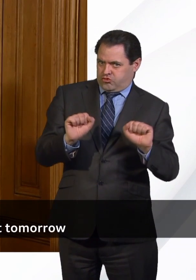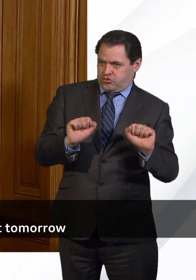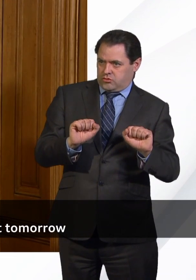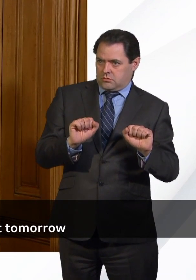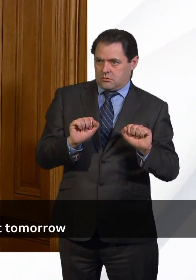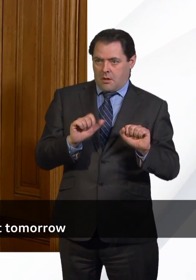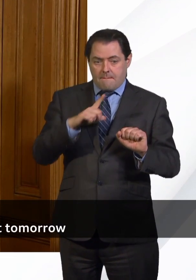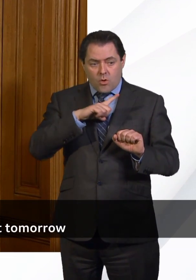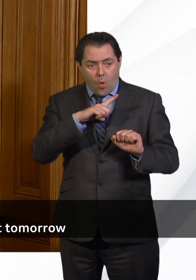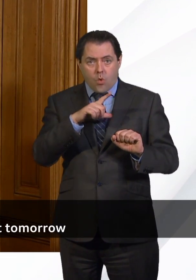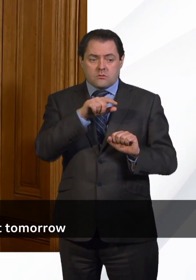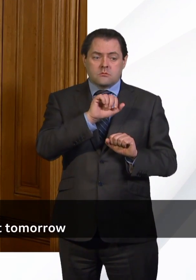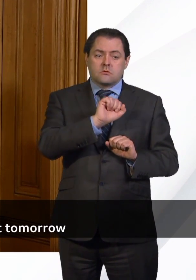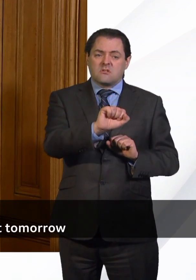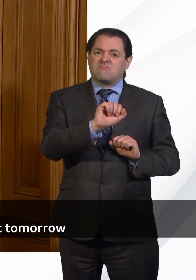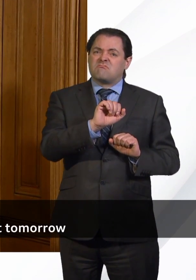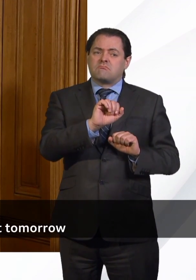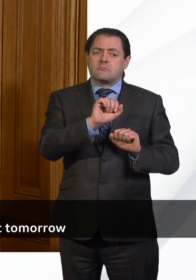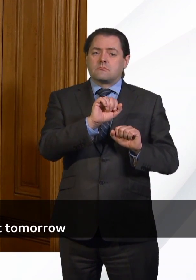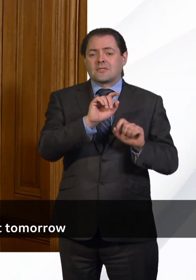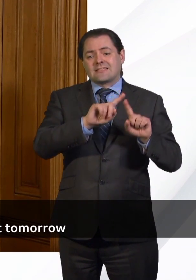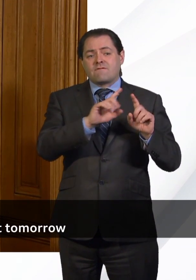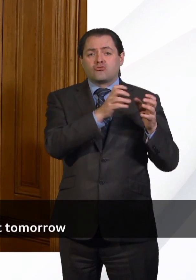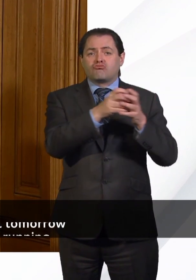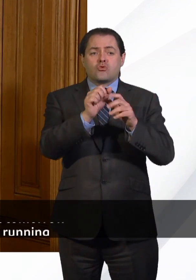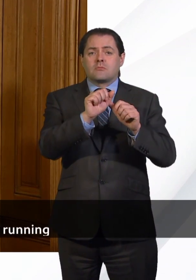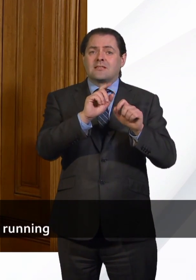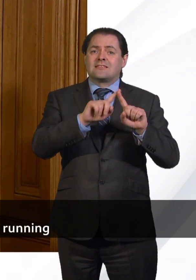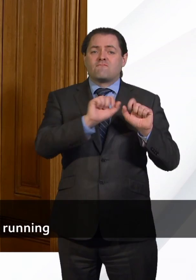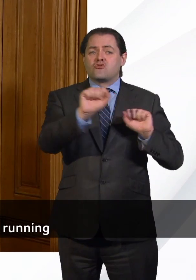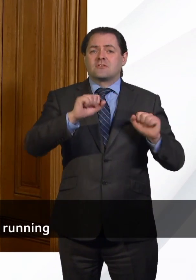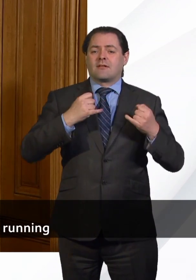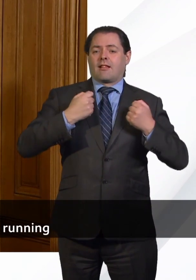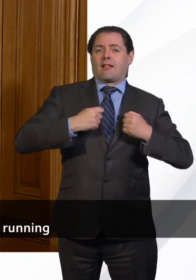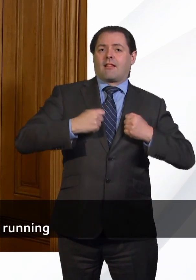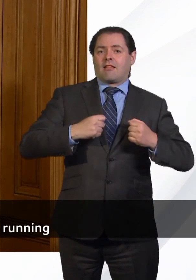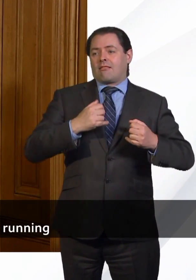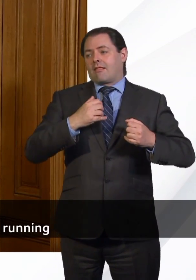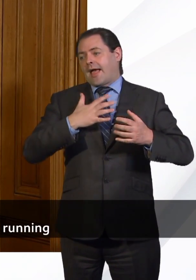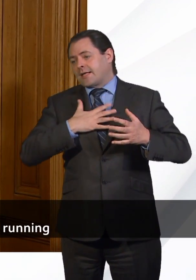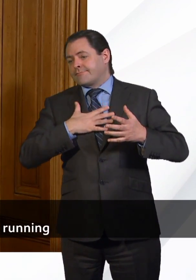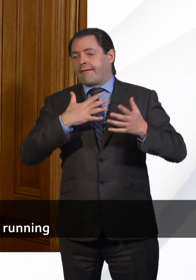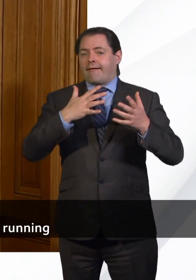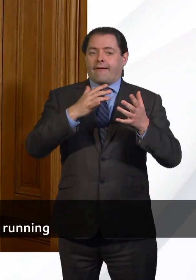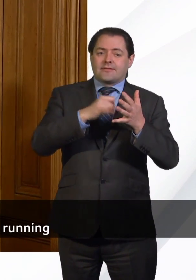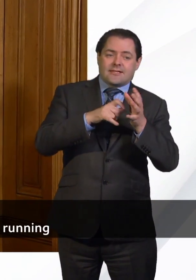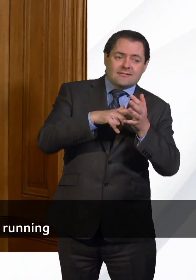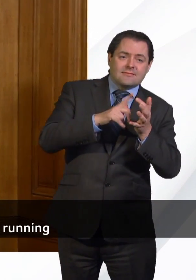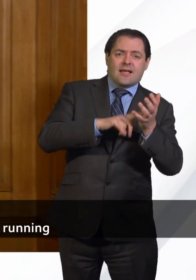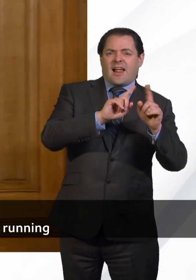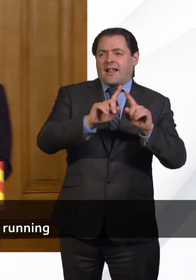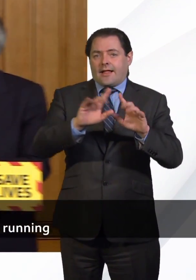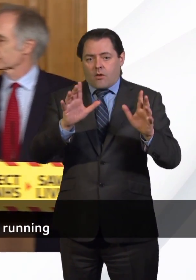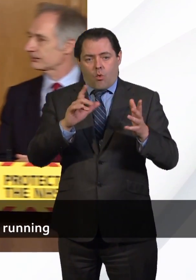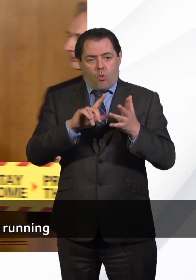of underlying conditions or other risk factors. So there is work to be done, and we will be publishing this as soon as it's ready. Thank you very much.